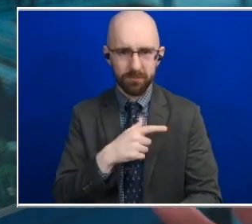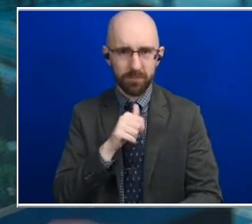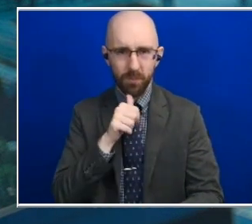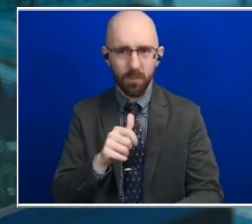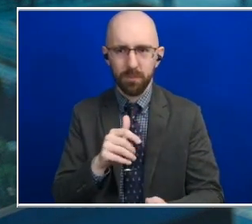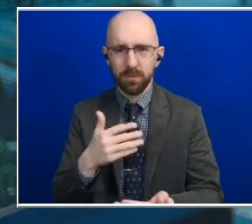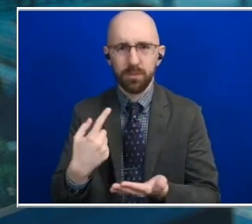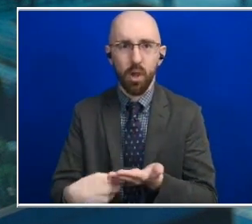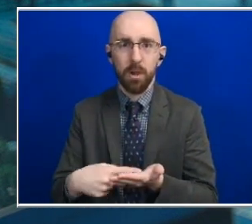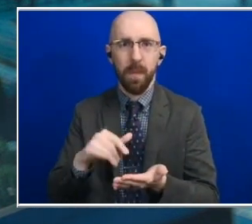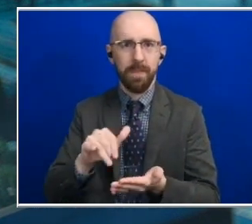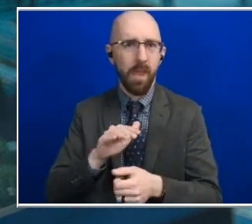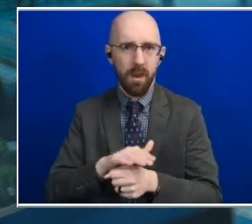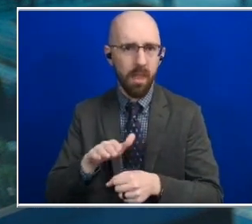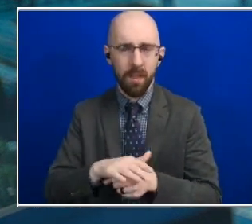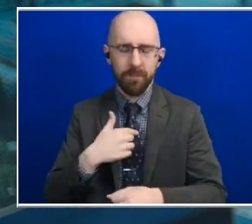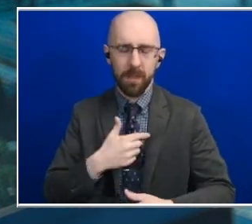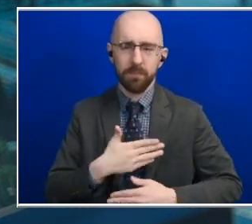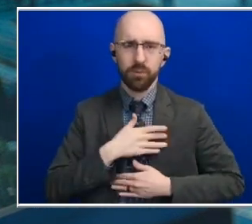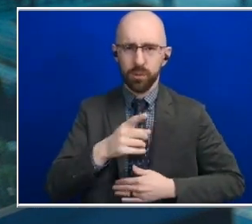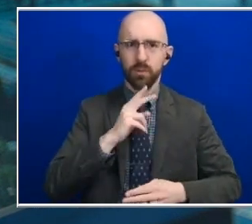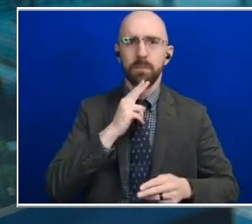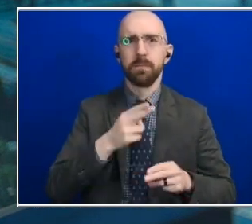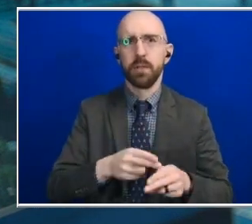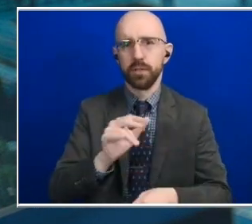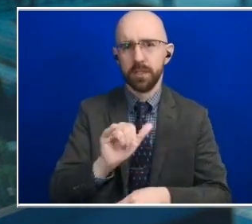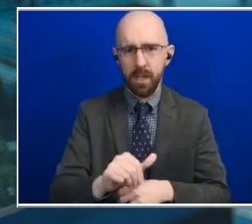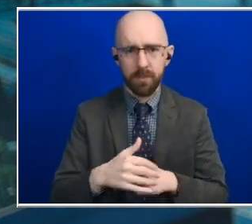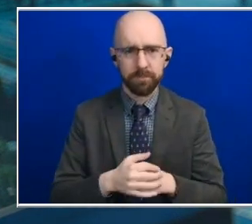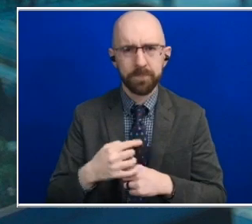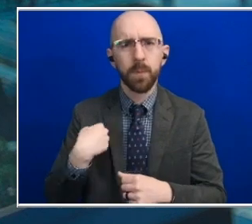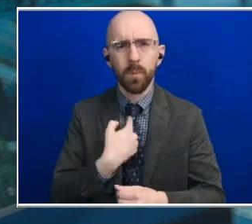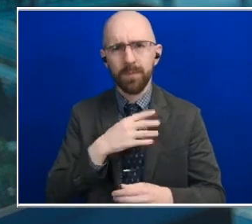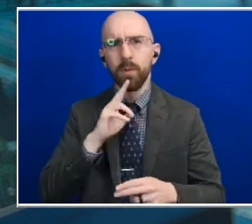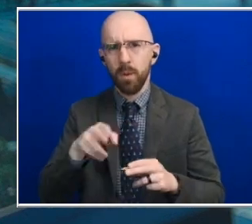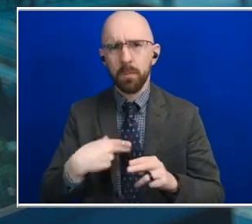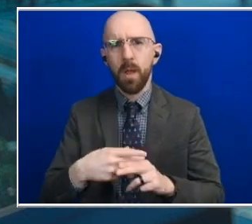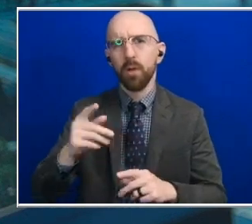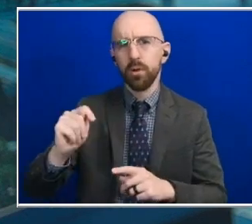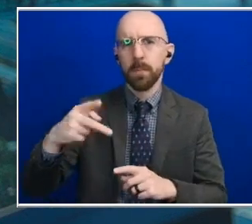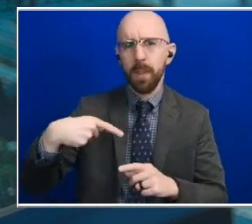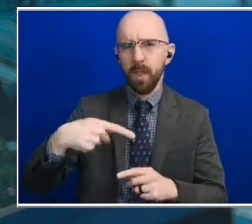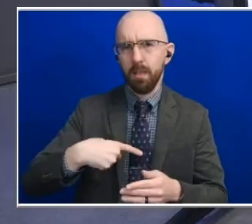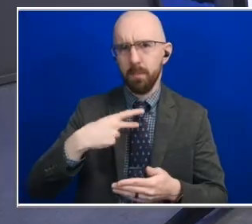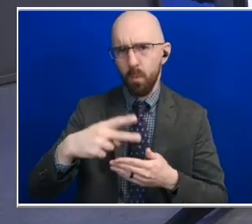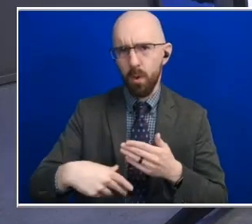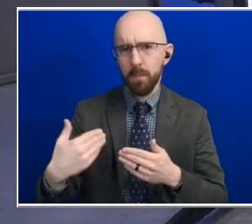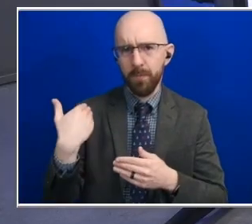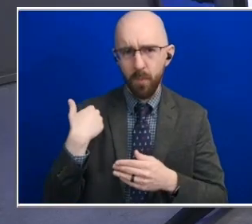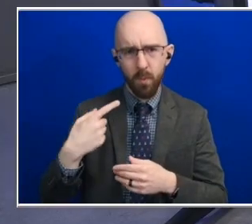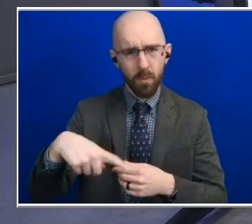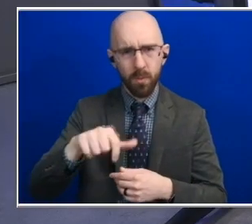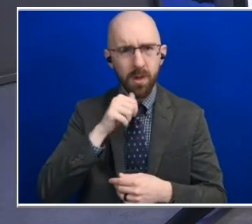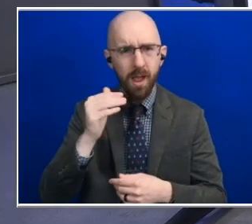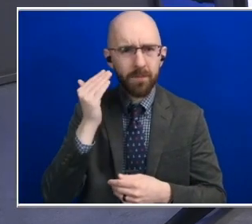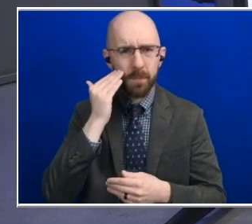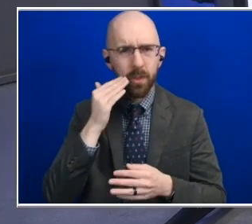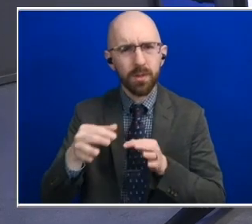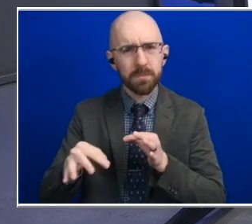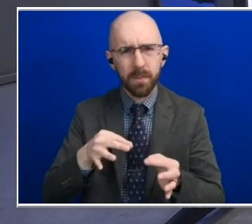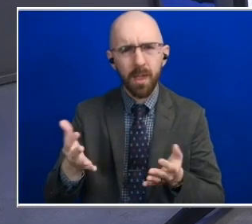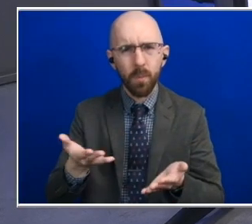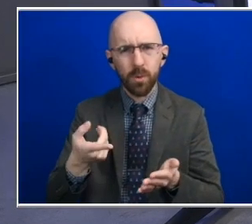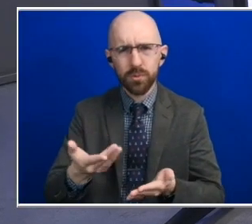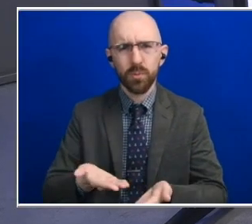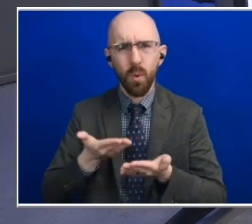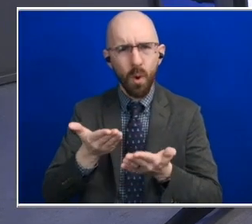so appreciate that you've mentioned it. We've talked about Turning Point on this program before, but for those unfamiliar, help explain what kind of things you offer and what Turning Point